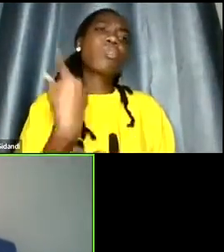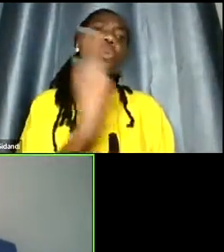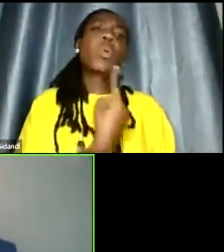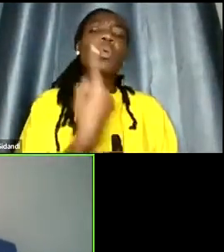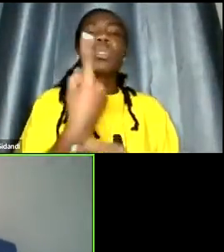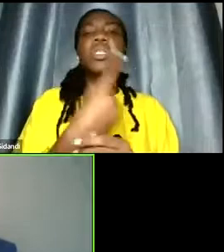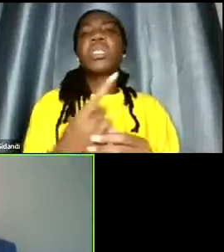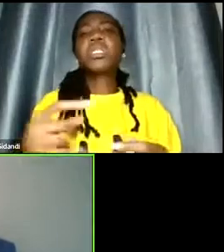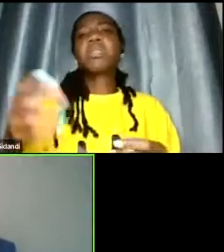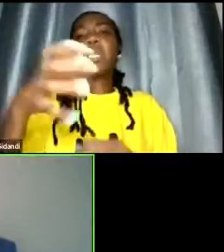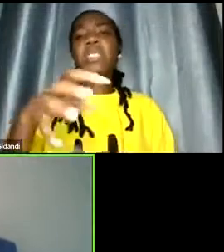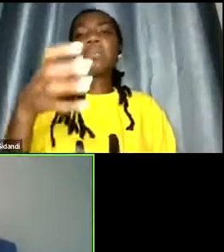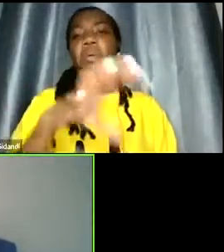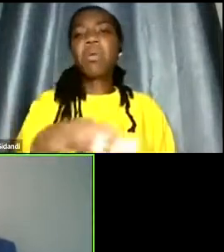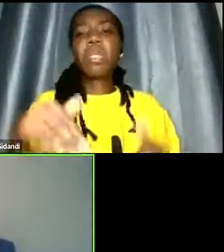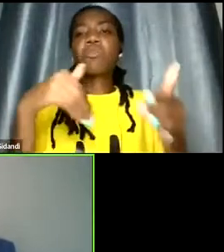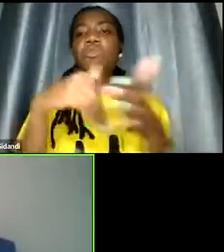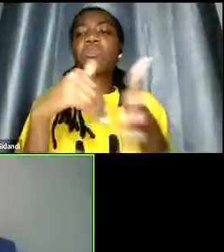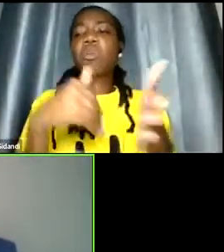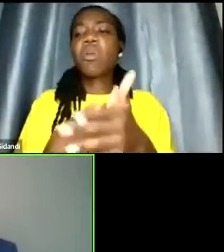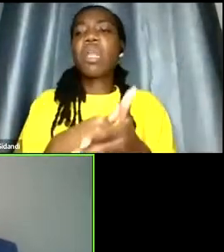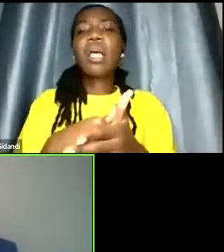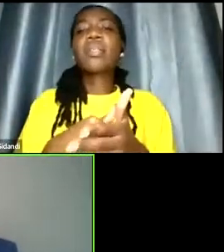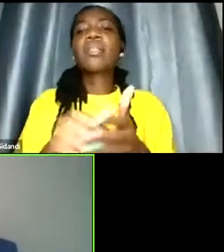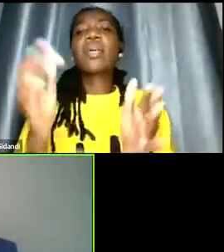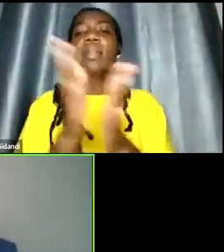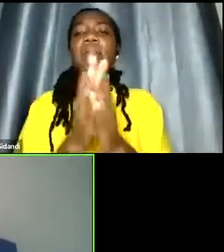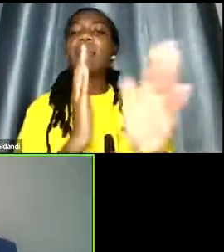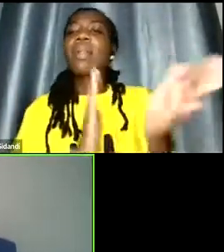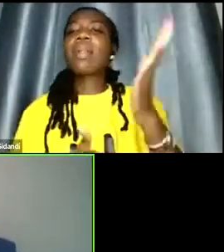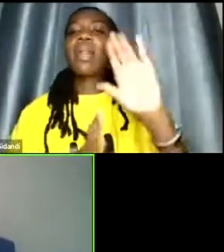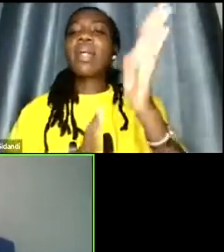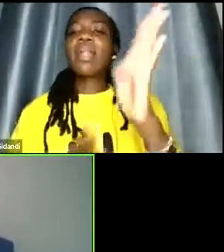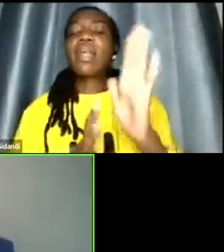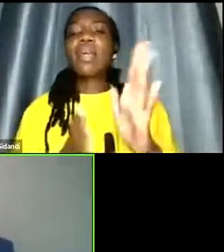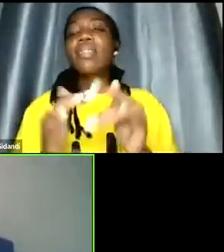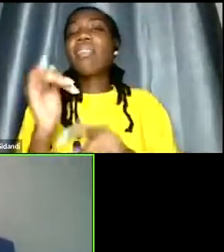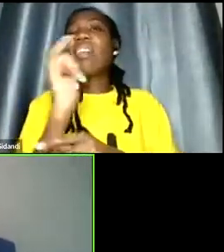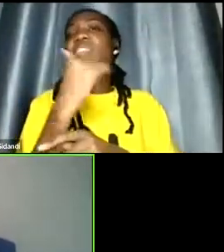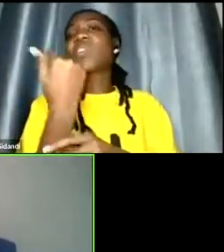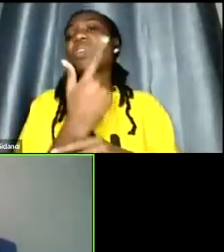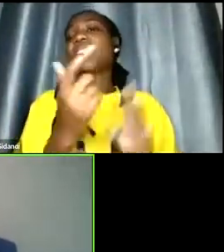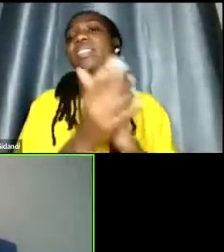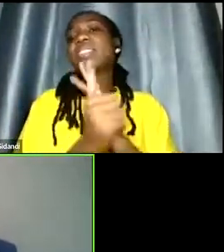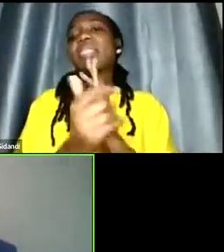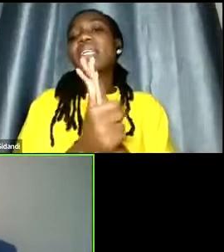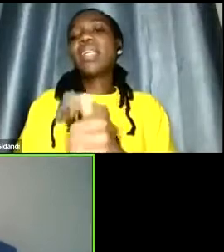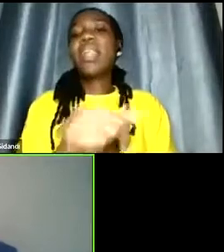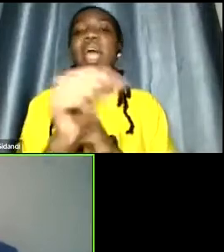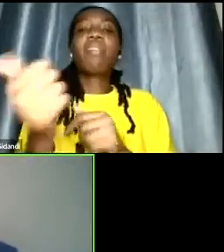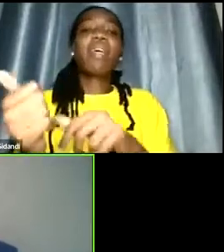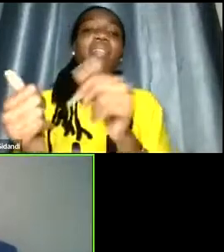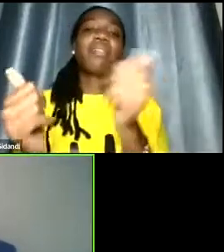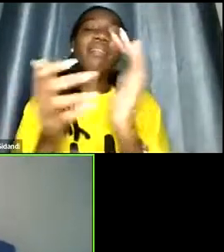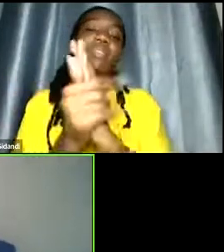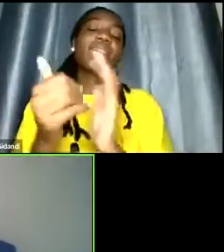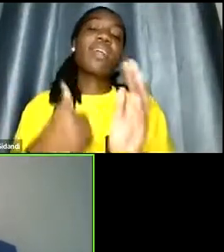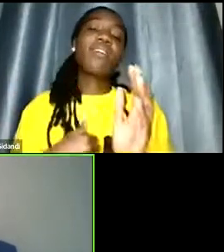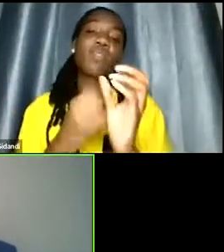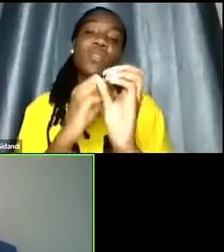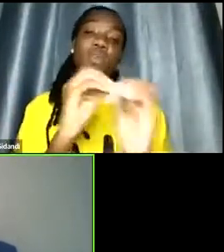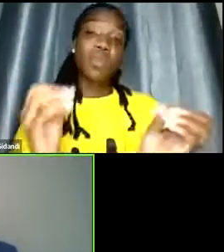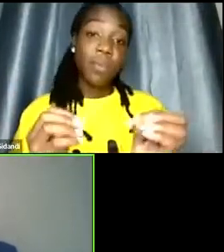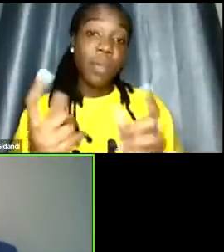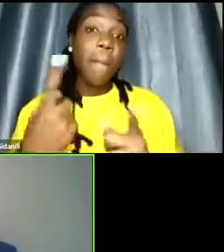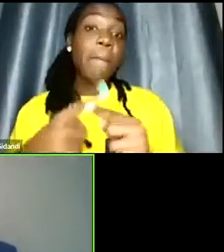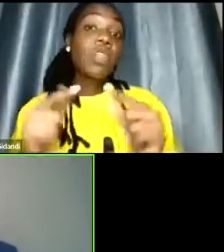basketballers, footballers, netballers, runners, name it. That was a very, very narrow definition of talent. Today, however, we